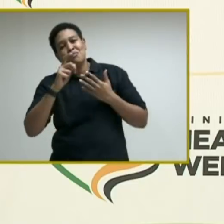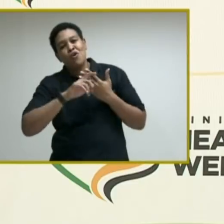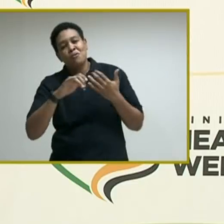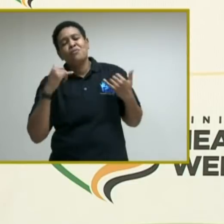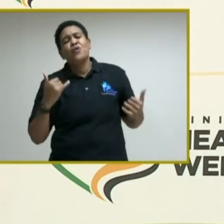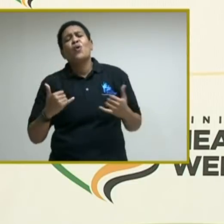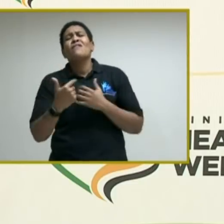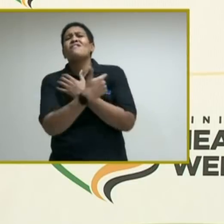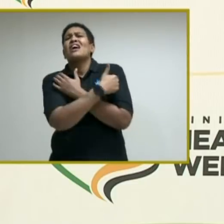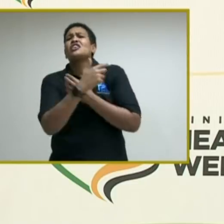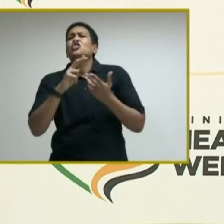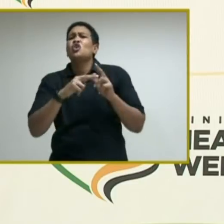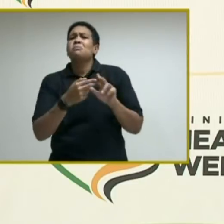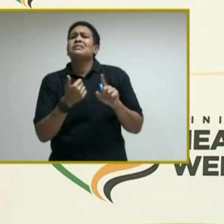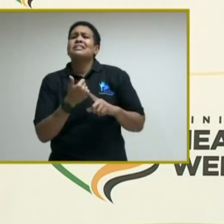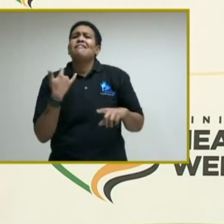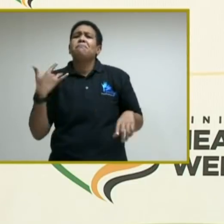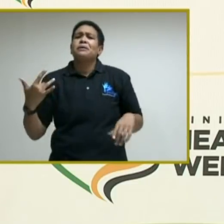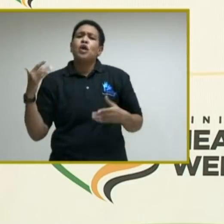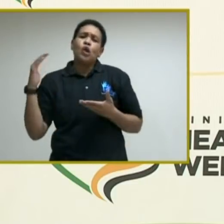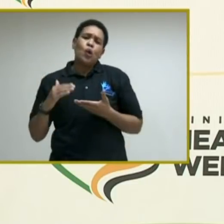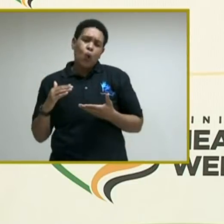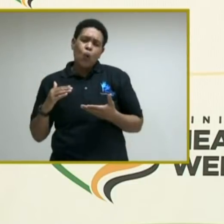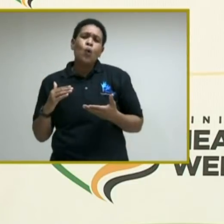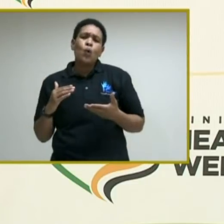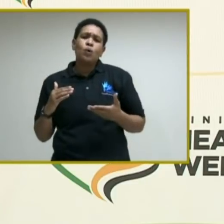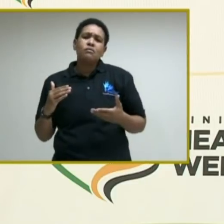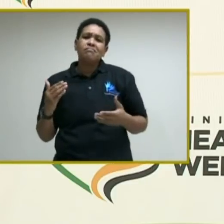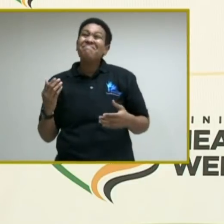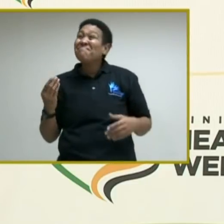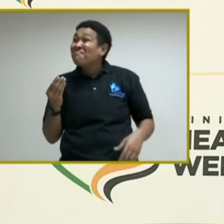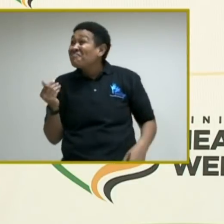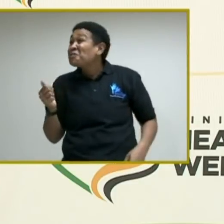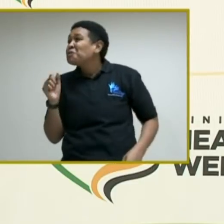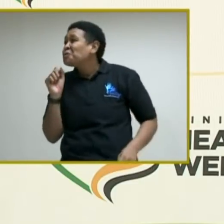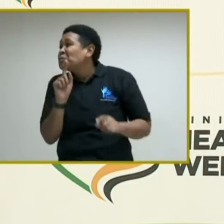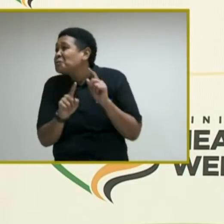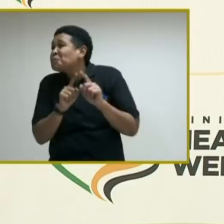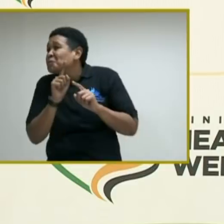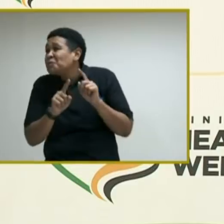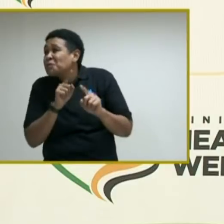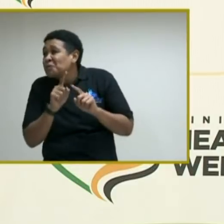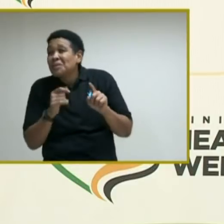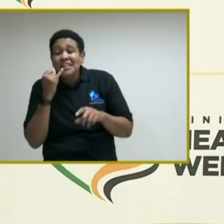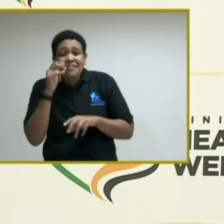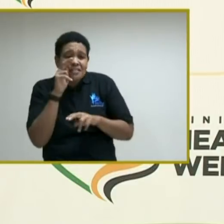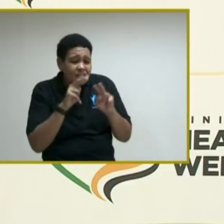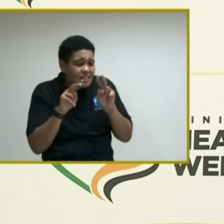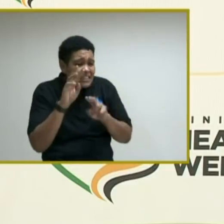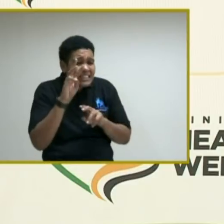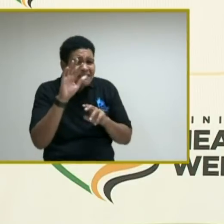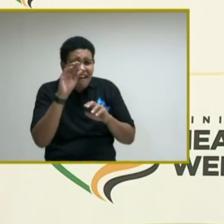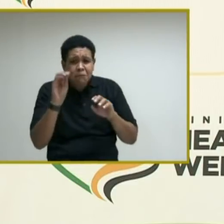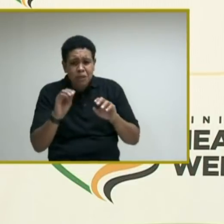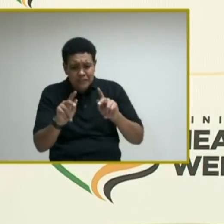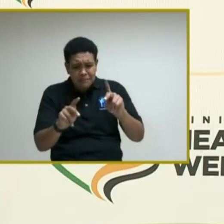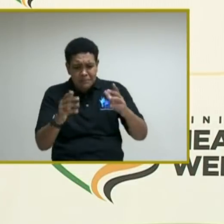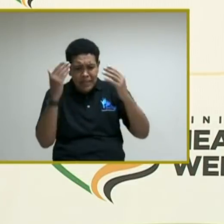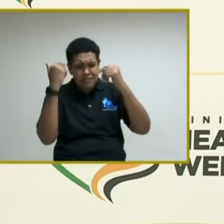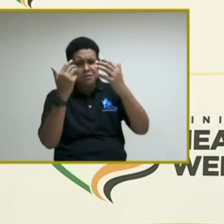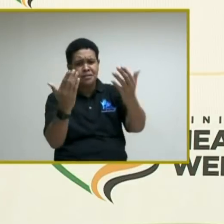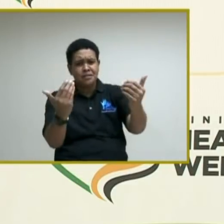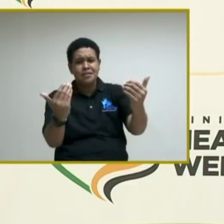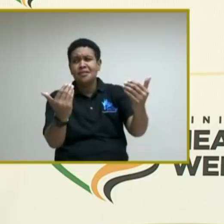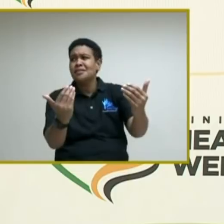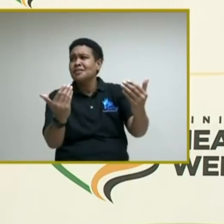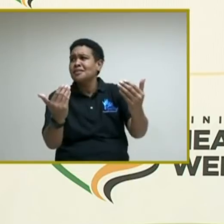the vaccine numbers have been low, relatively speaking. If you take the 65% of the population that we had targeted when we